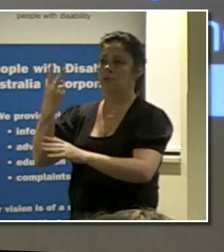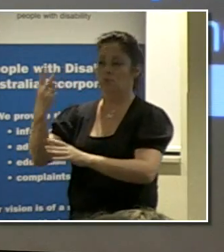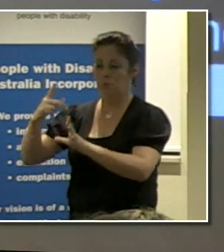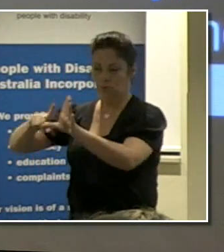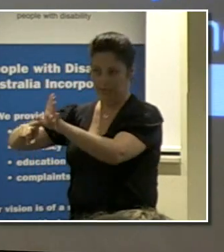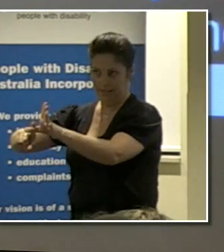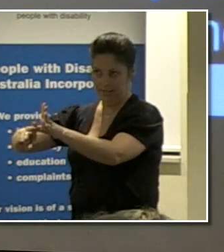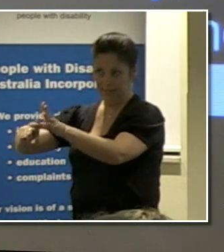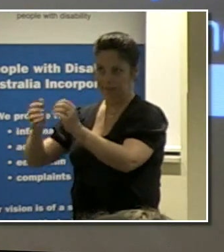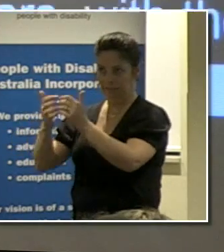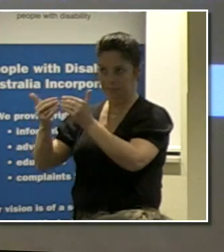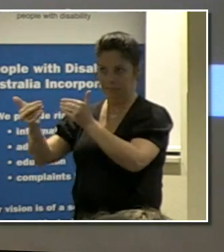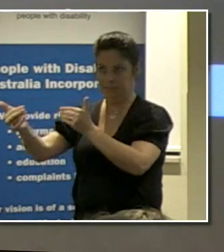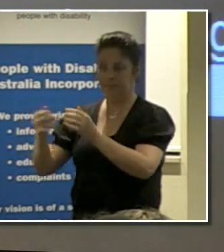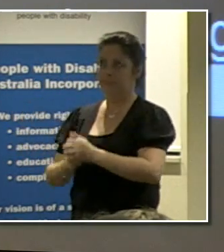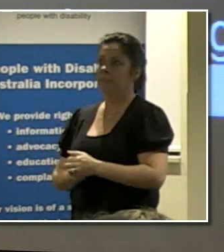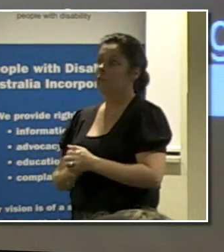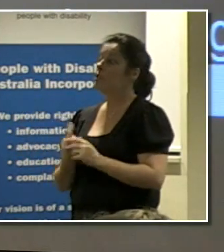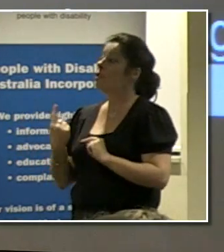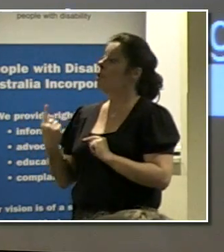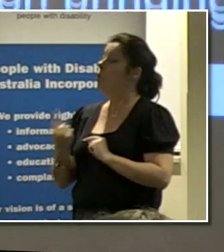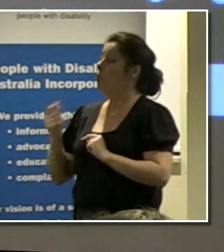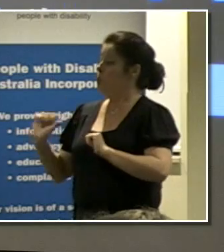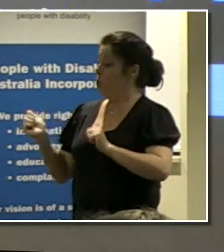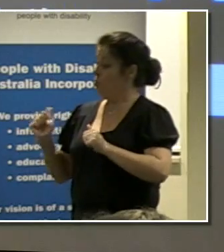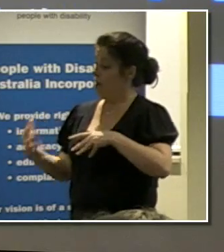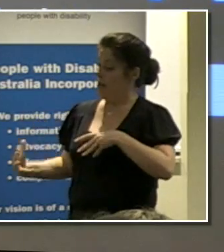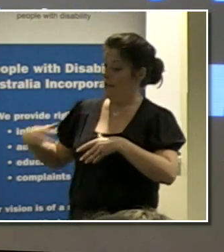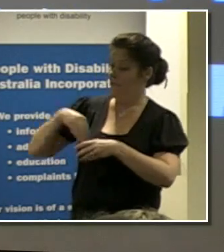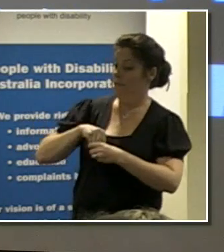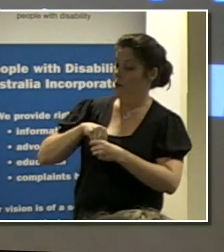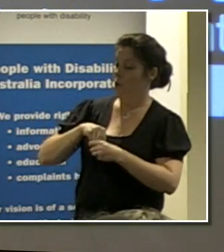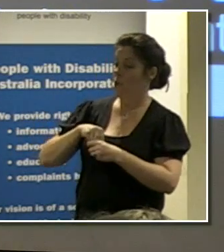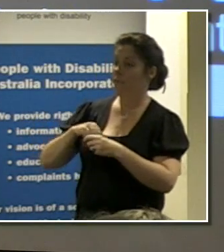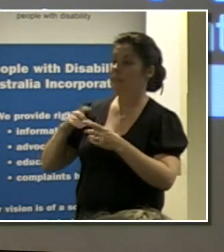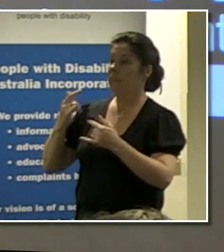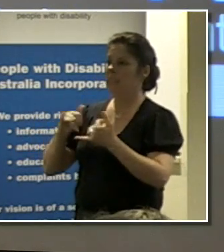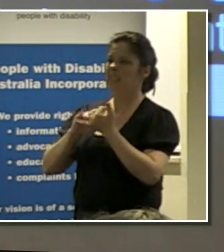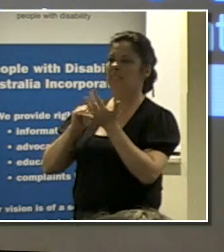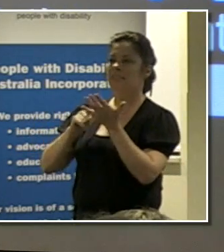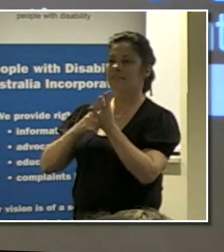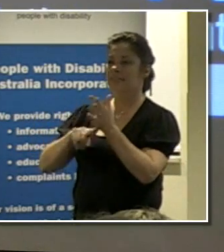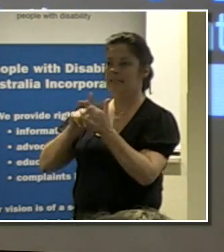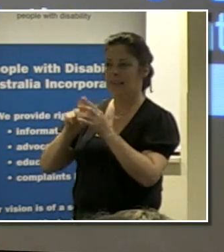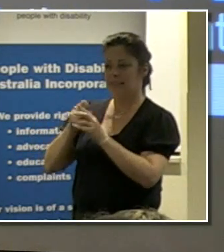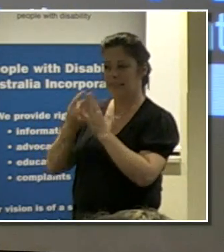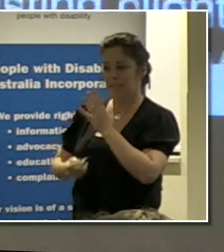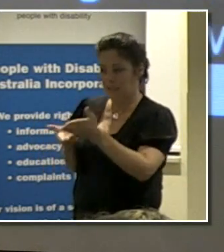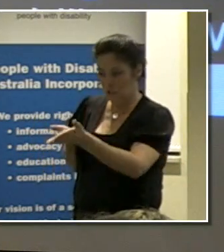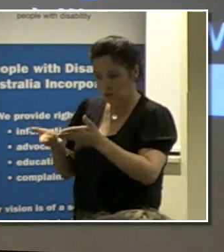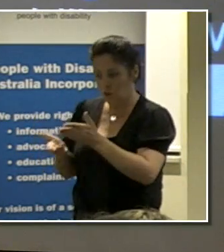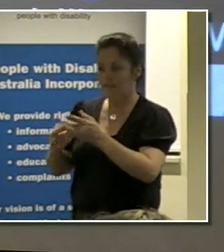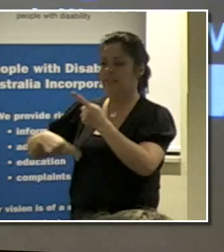bringing people who are existing clients in state disability services and supports